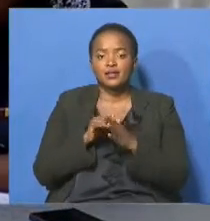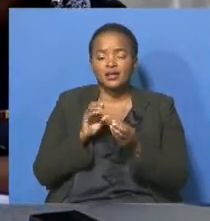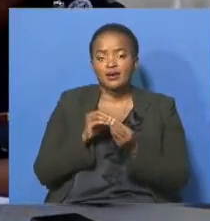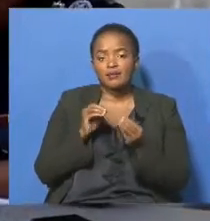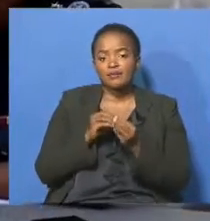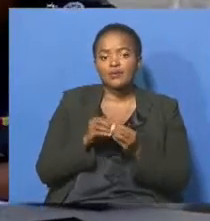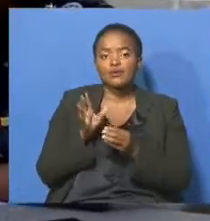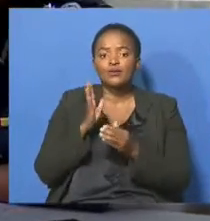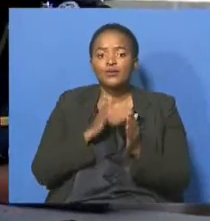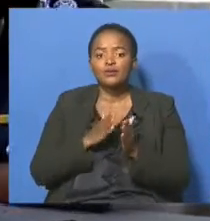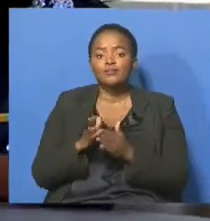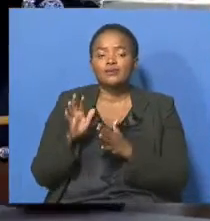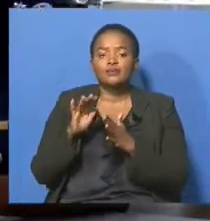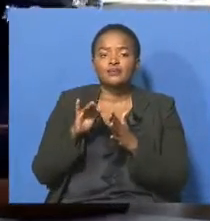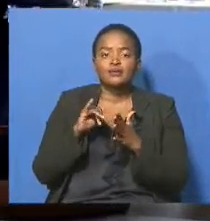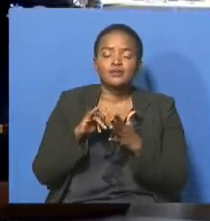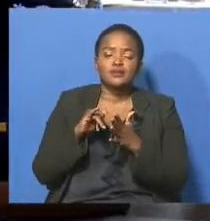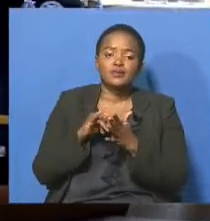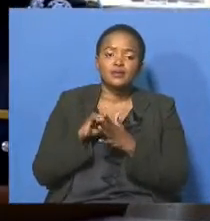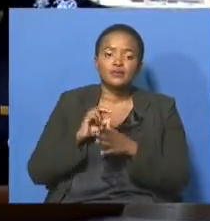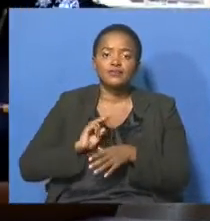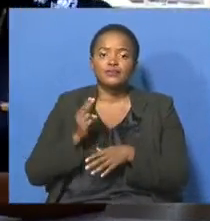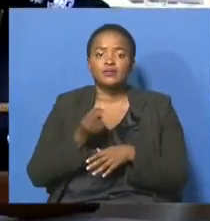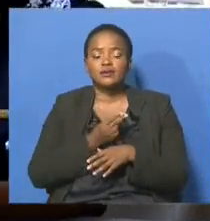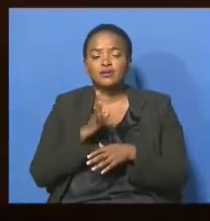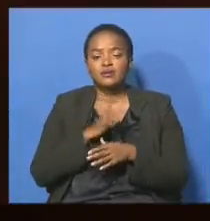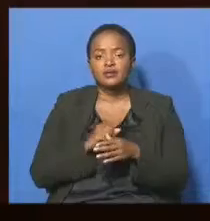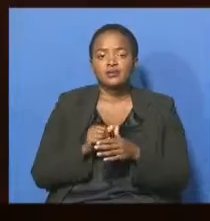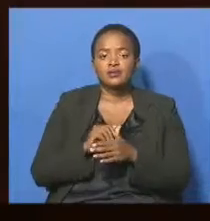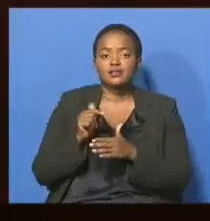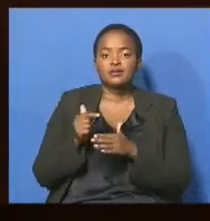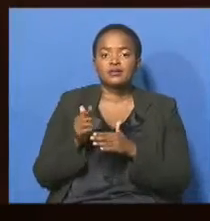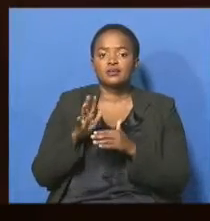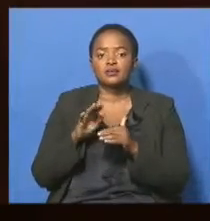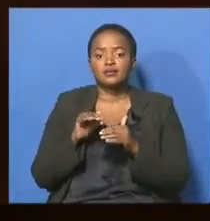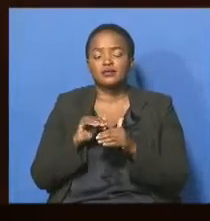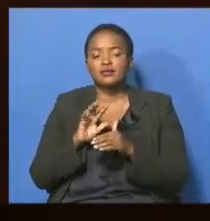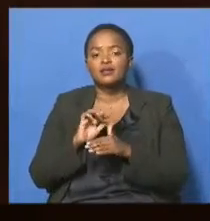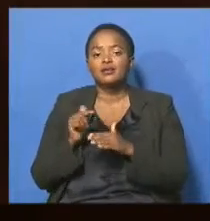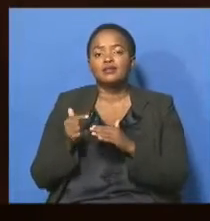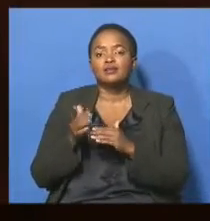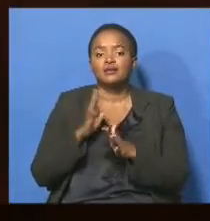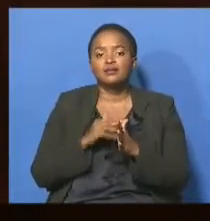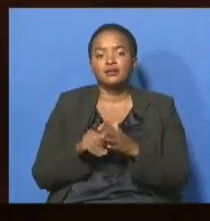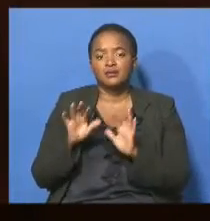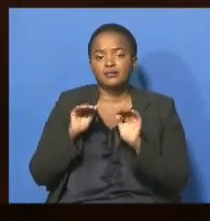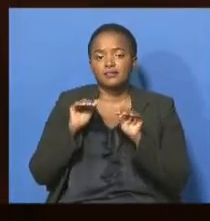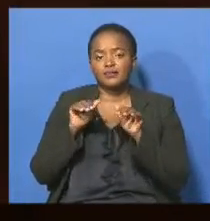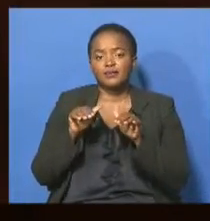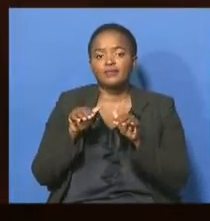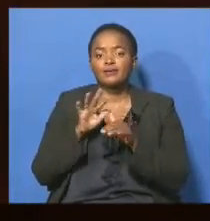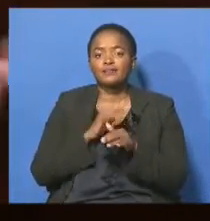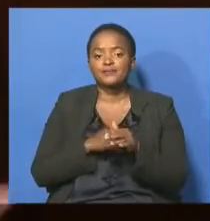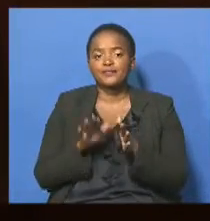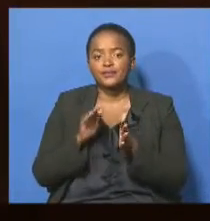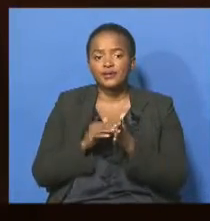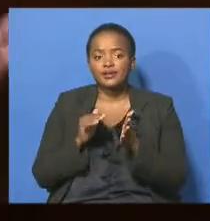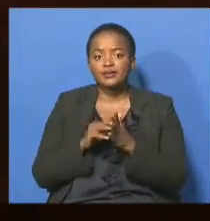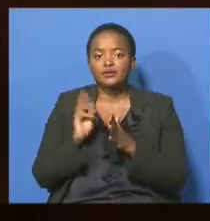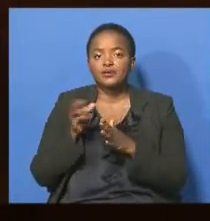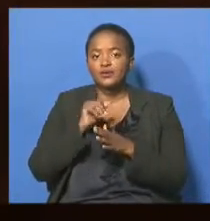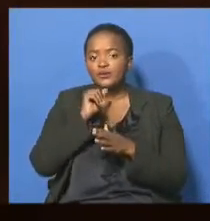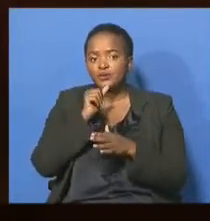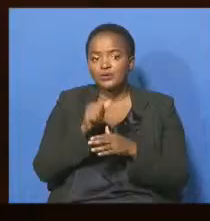of a concept of us and them, that is the police and the rest of the public. And I will not